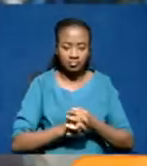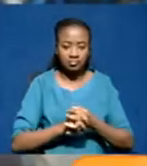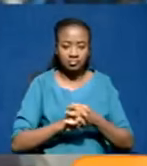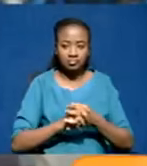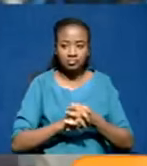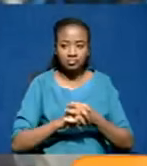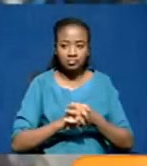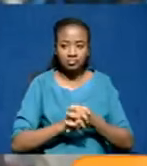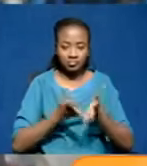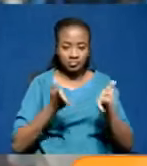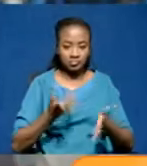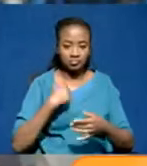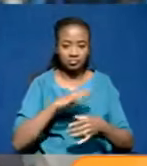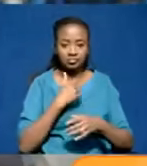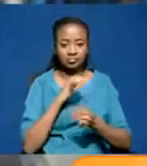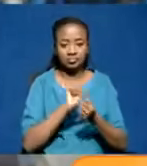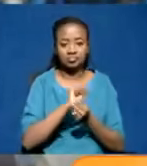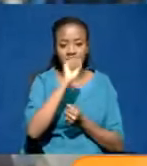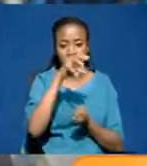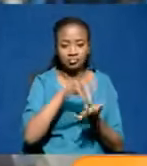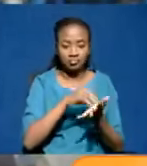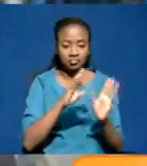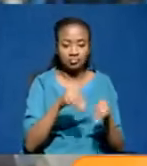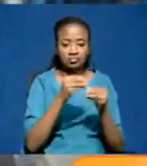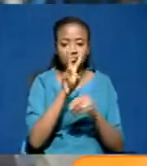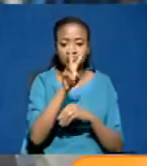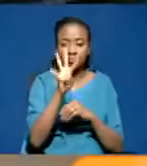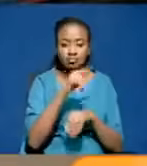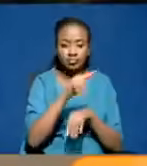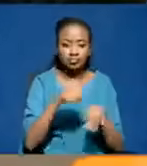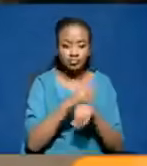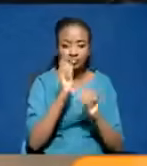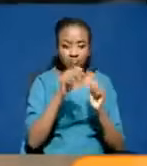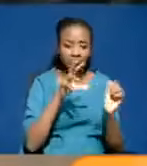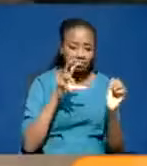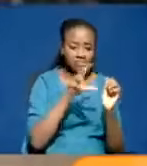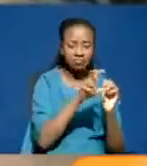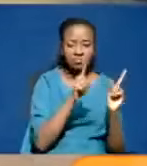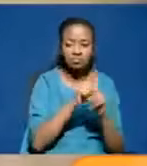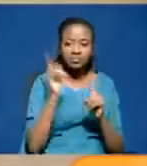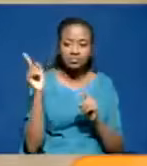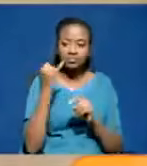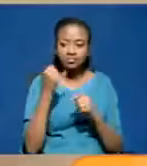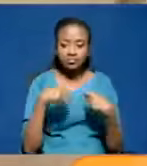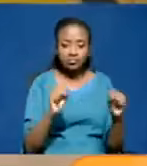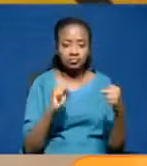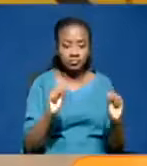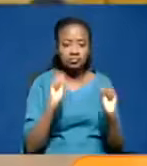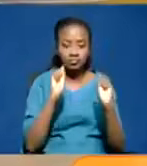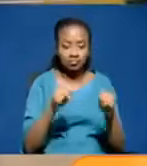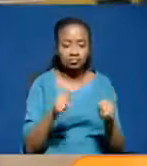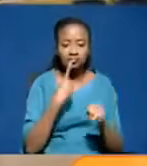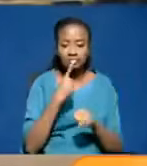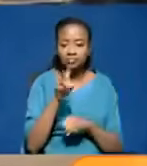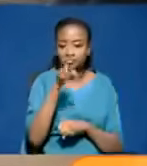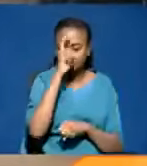have 15 stations in Nairobi that offer 24-hour services for charging. The bike can cover between 100 and 120